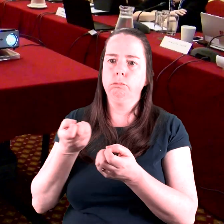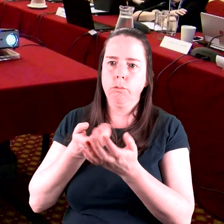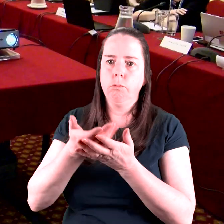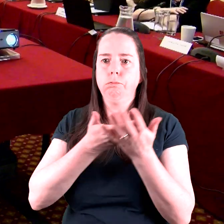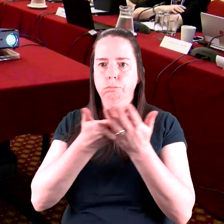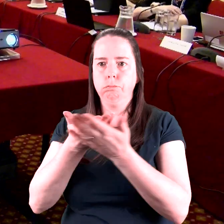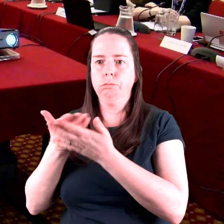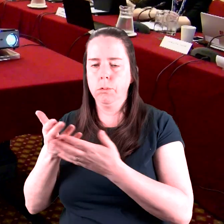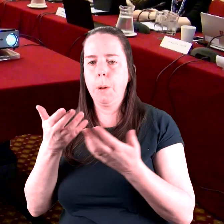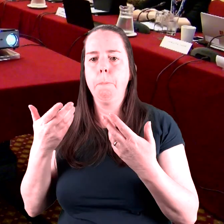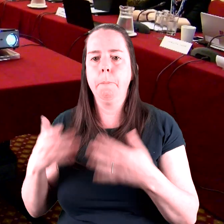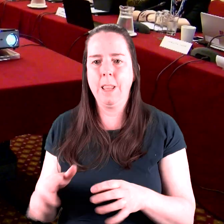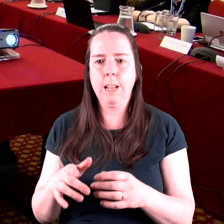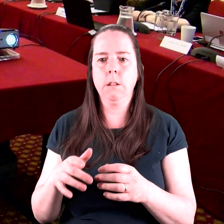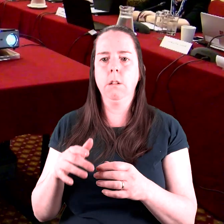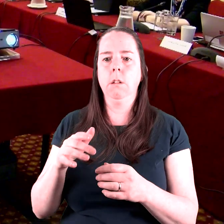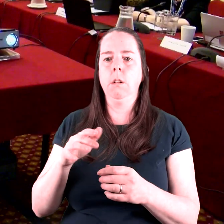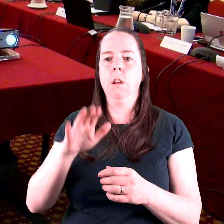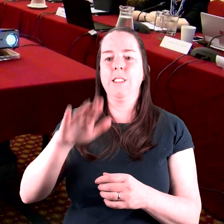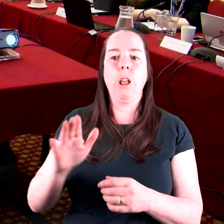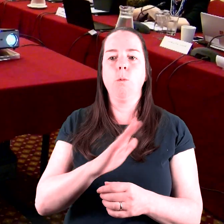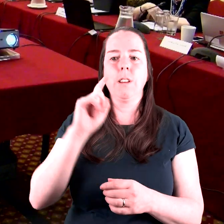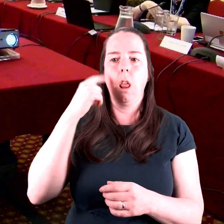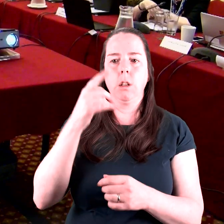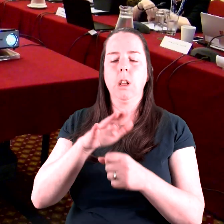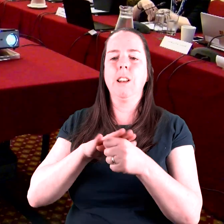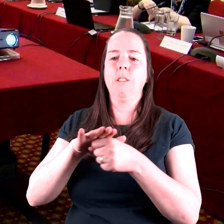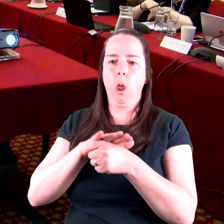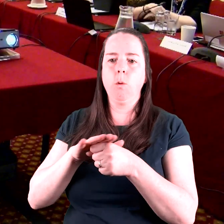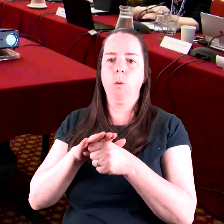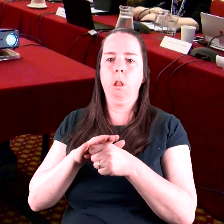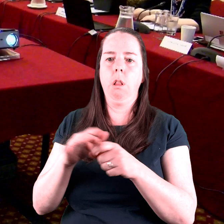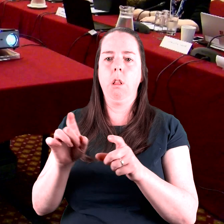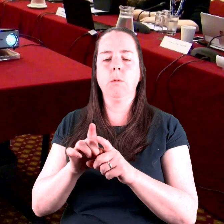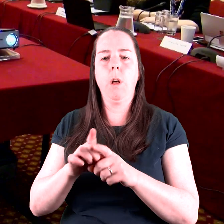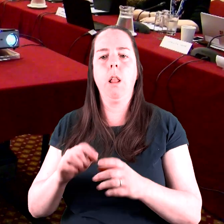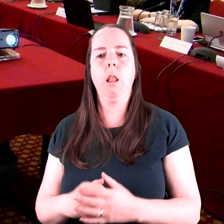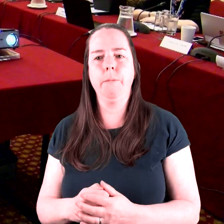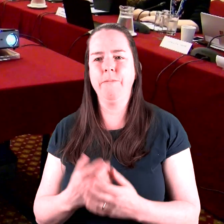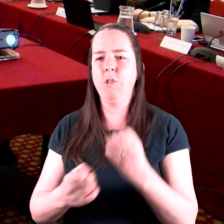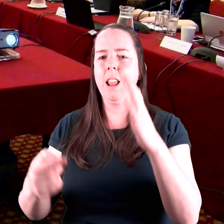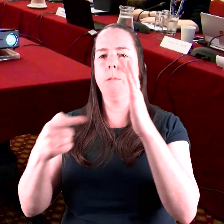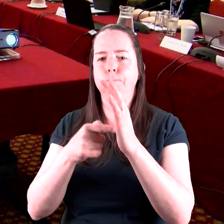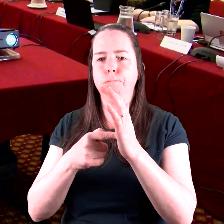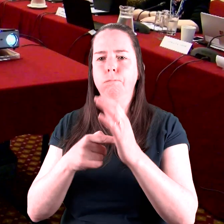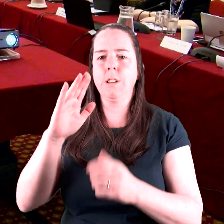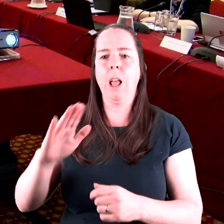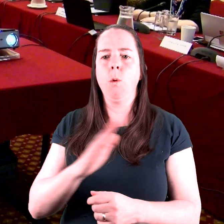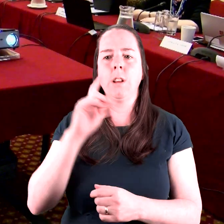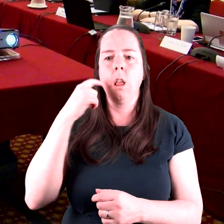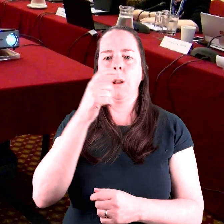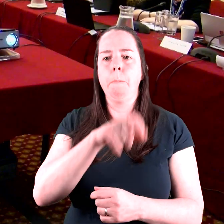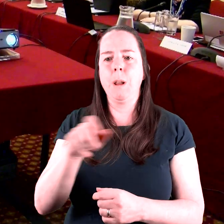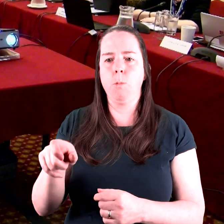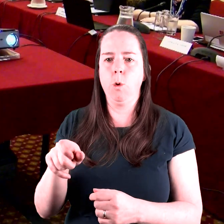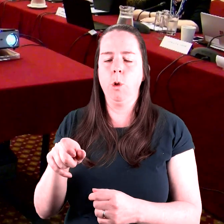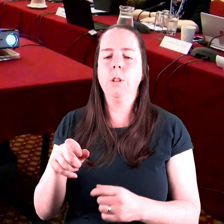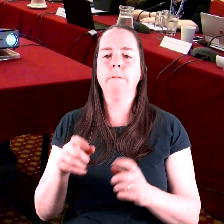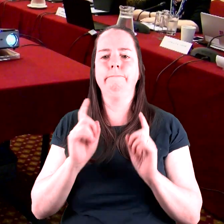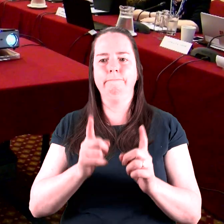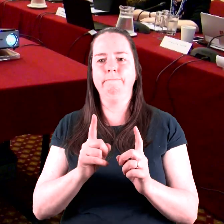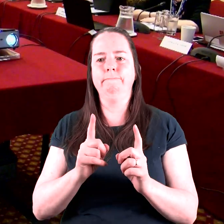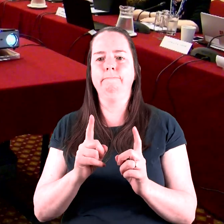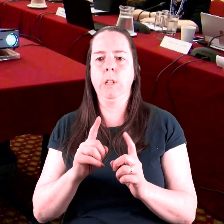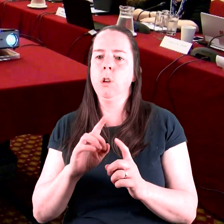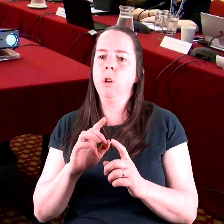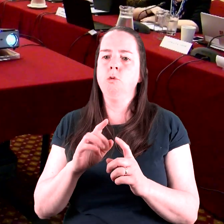of conversations that we've had, both across South West London and locally. But what's really important to the people of South West London, and that